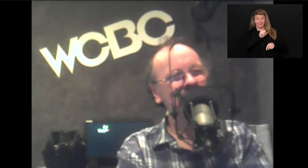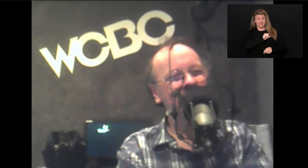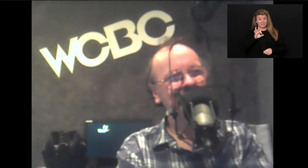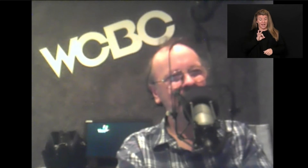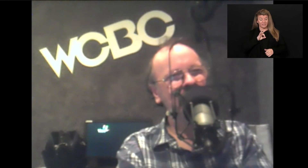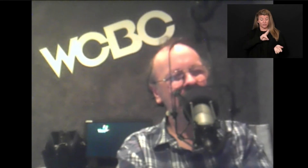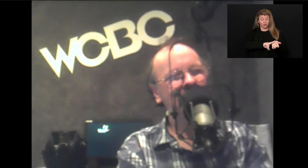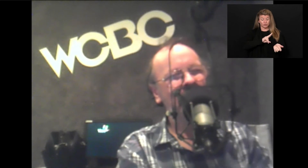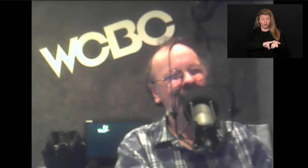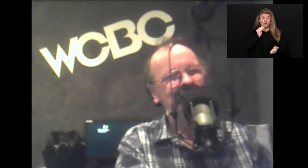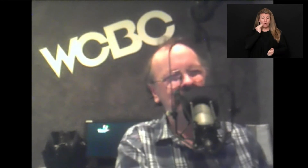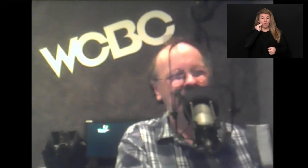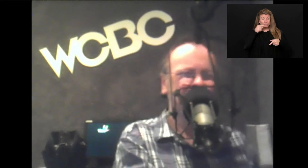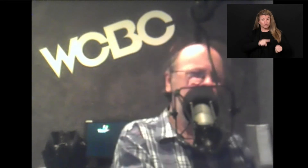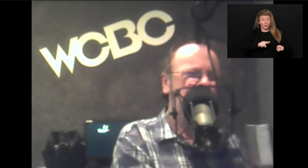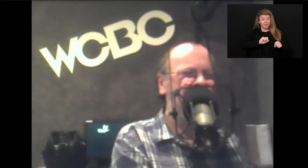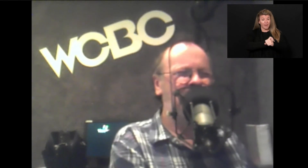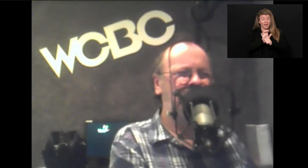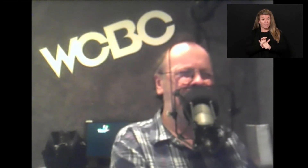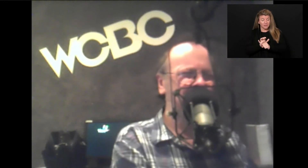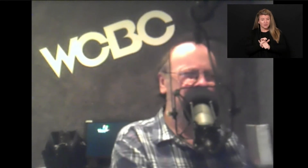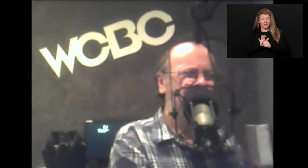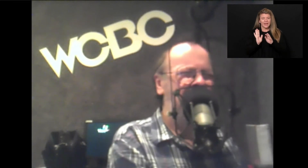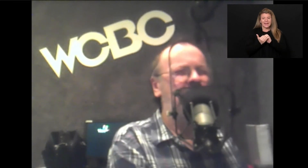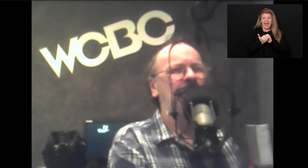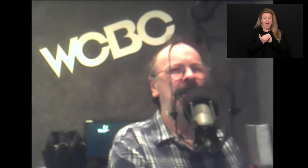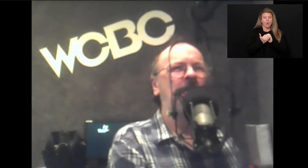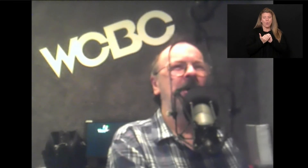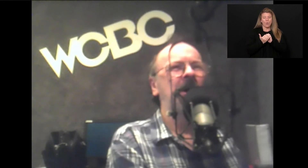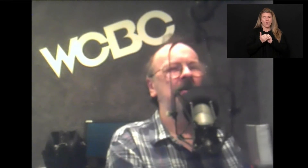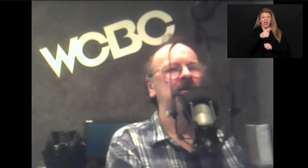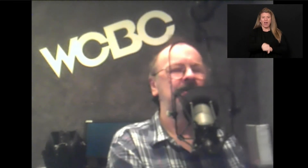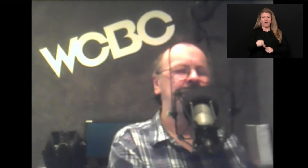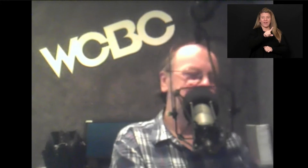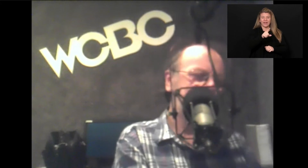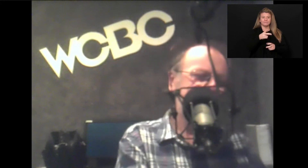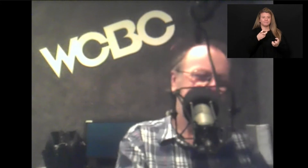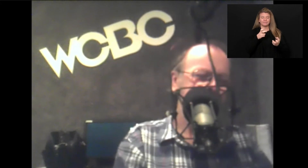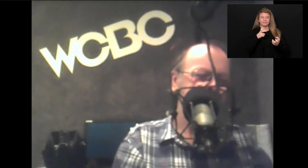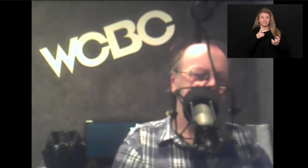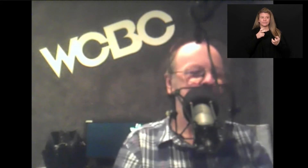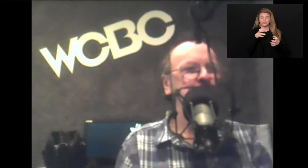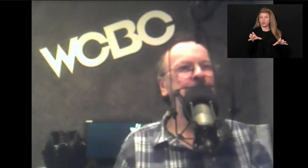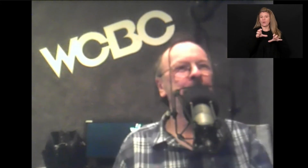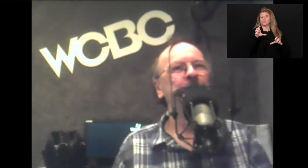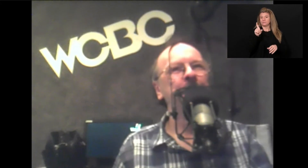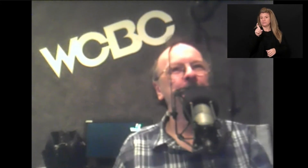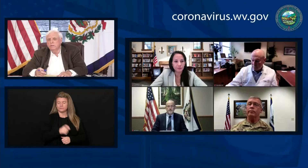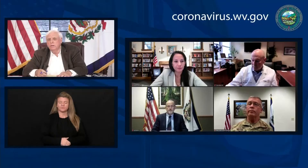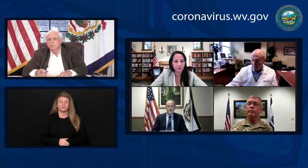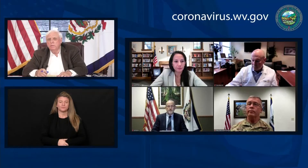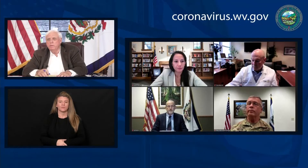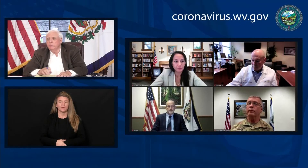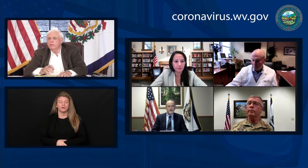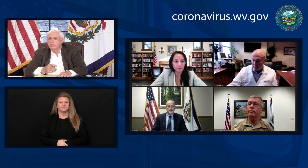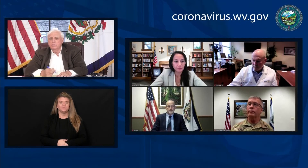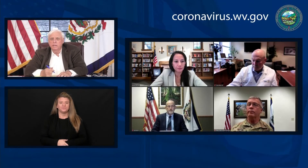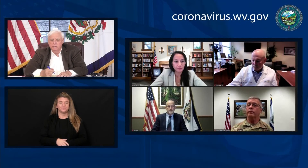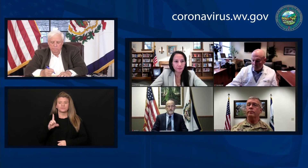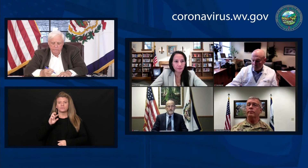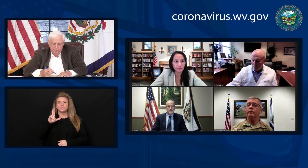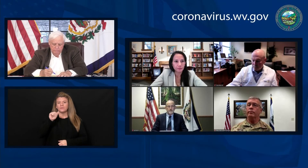during the pandemic, and how are they holding up? Dr. Amjad, you know, maybe you